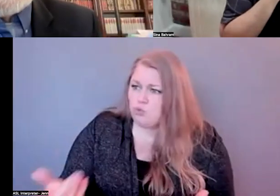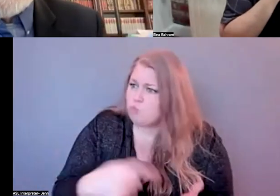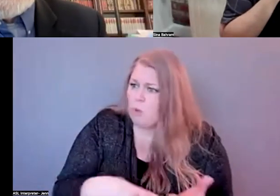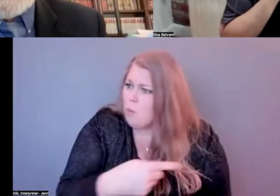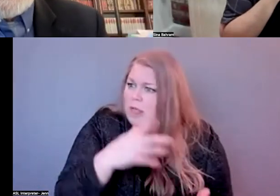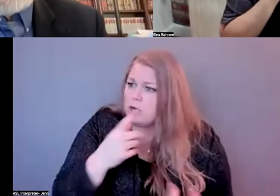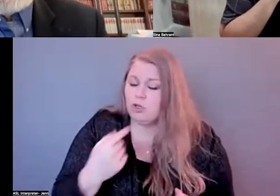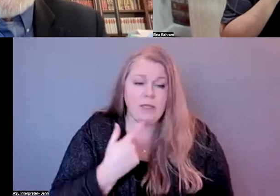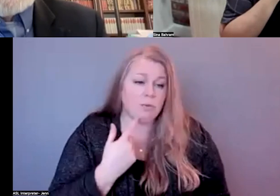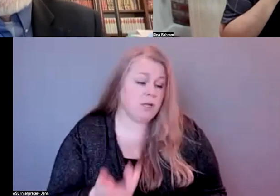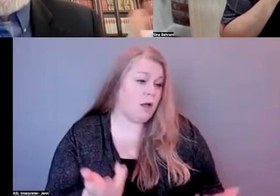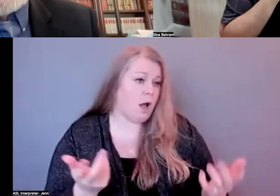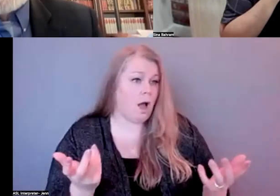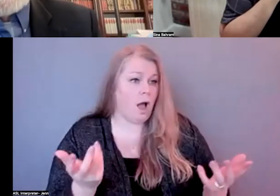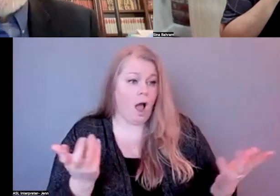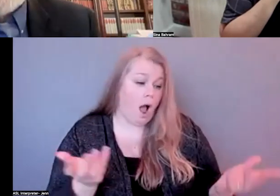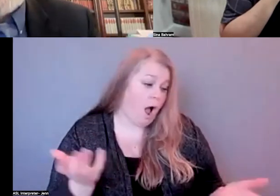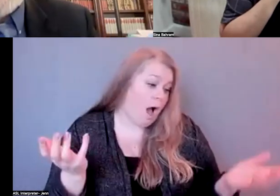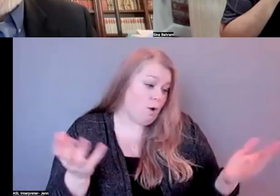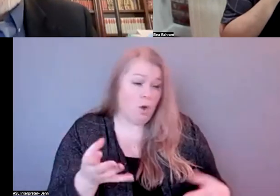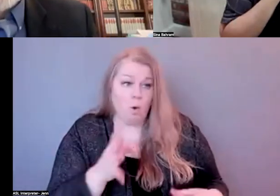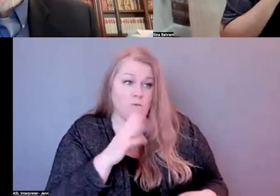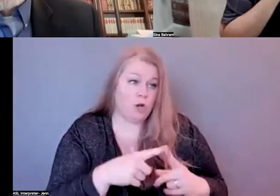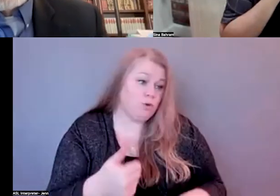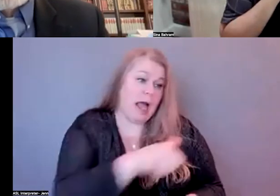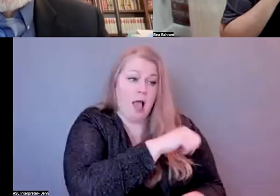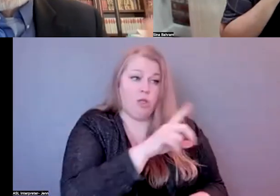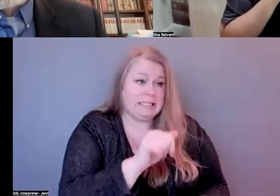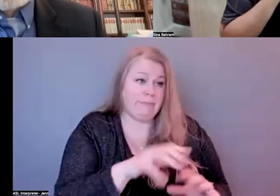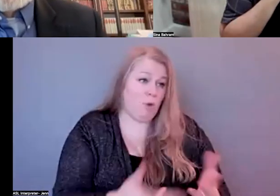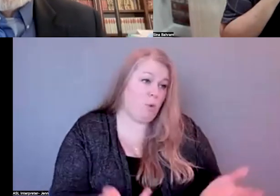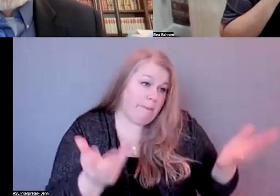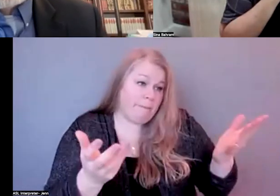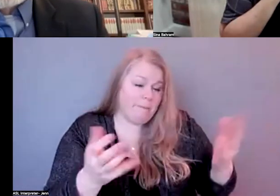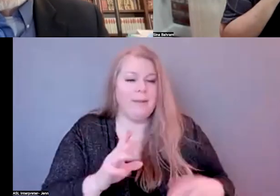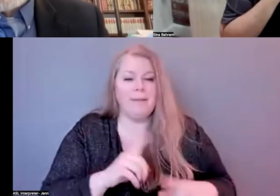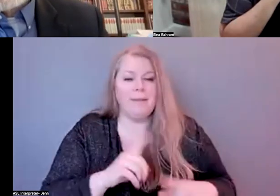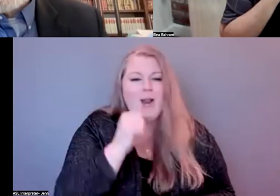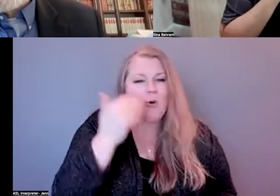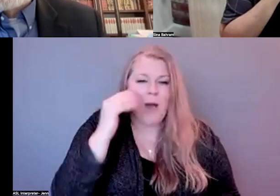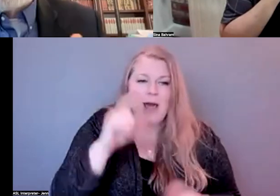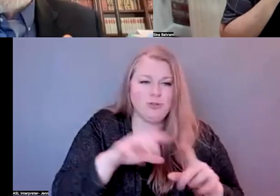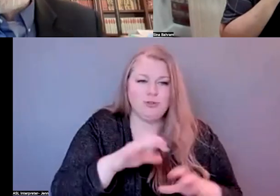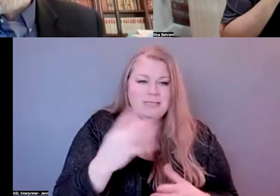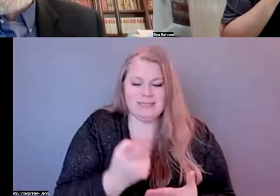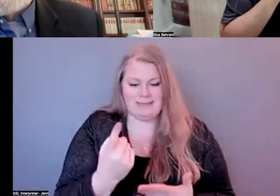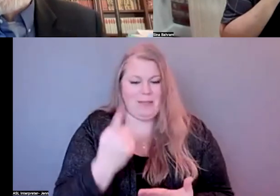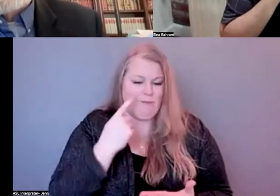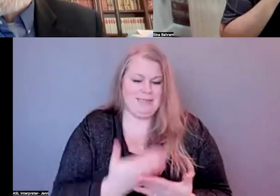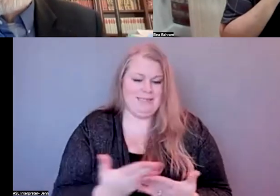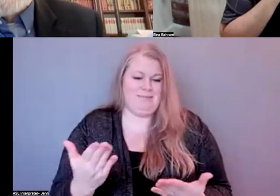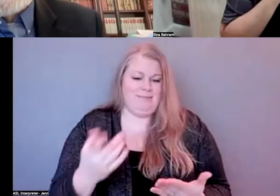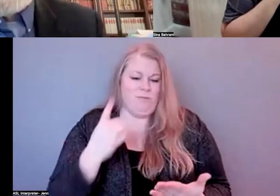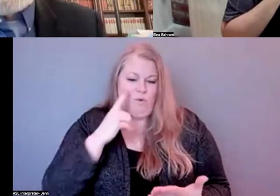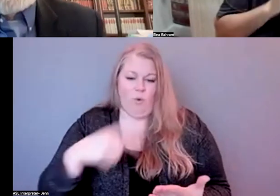And they go, I don't know, go talk to that other disability group. But of course, they don't know how to do something for somebody who's blind. So we need to be looking at